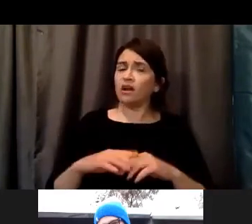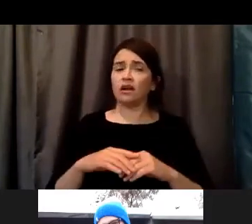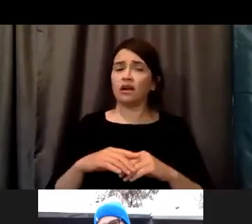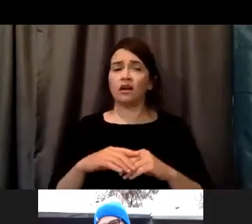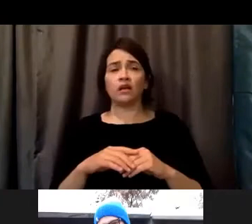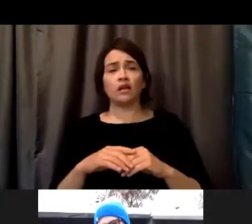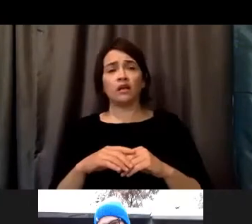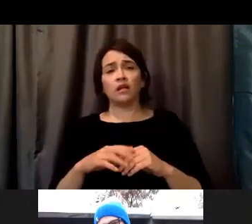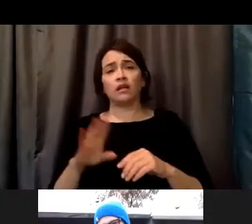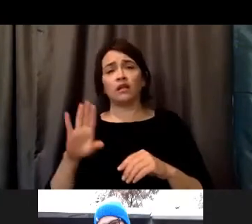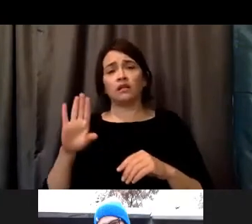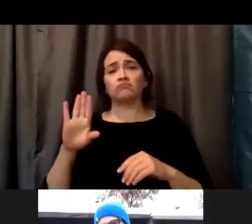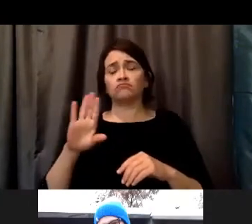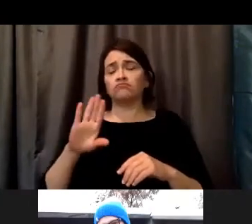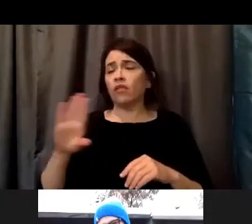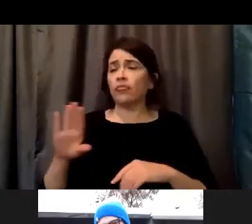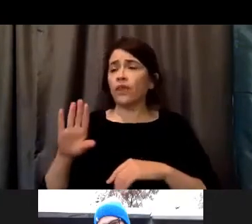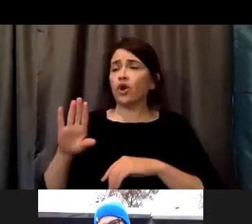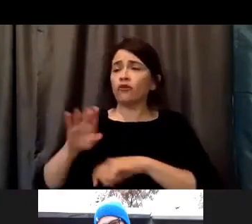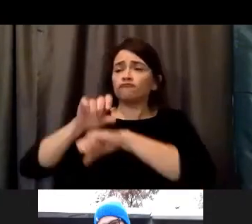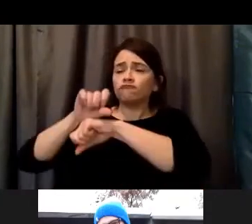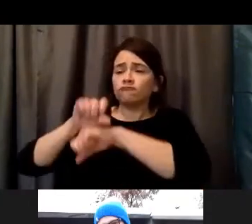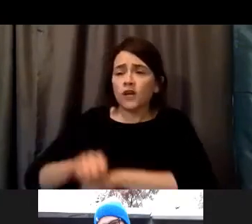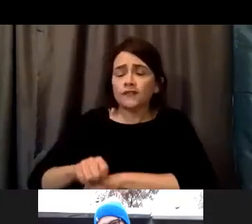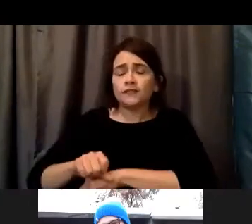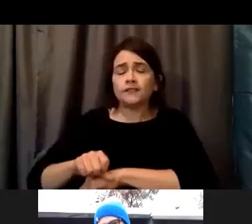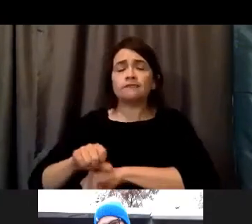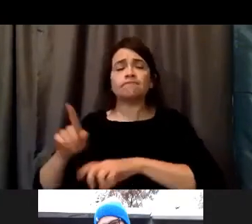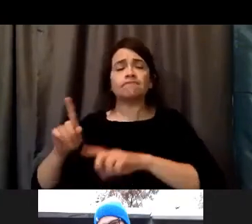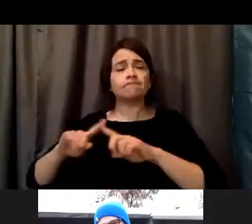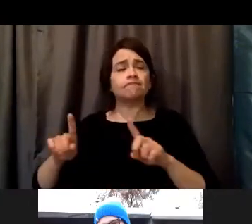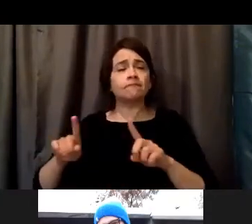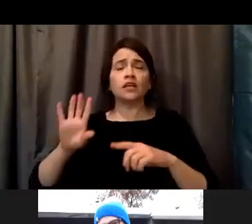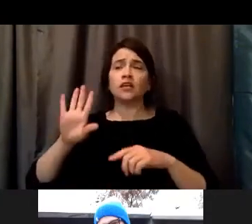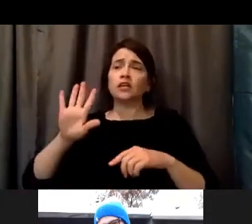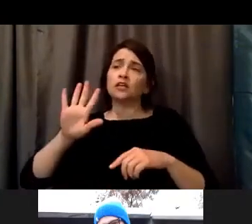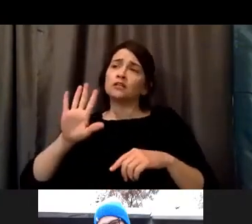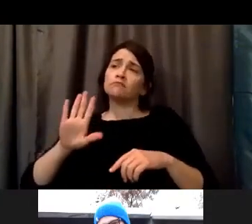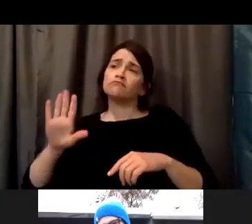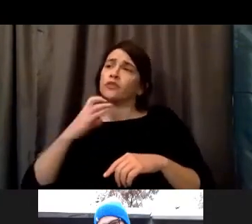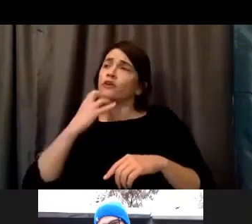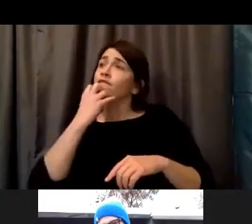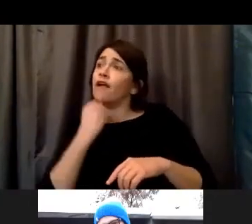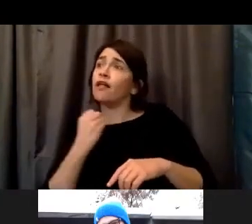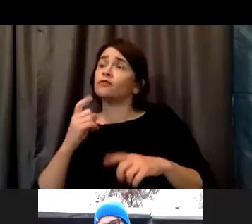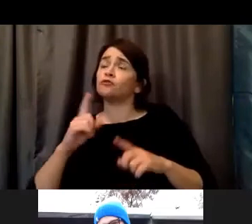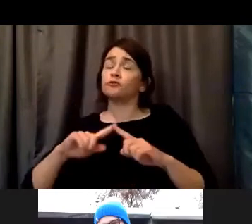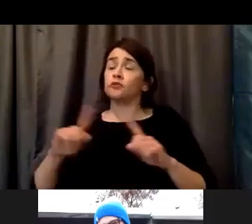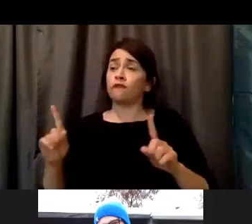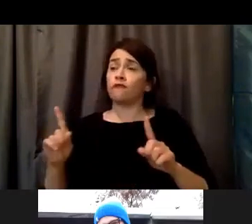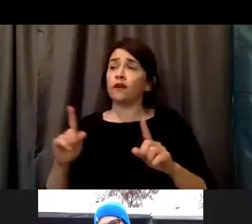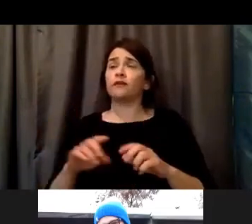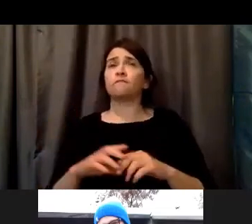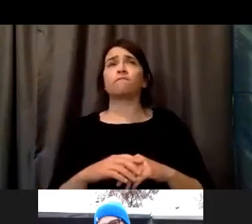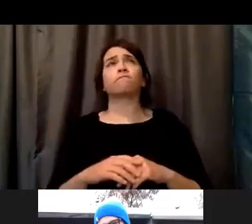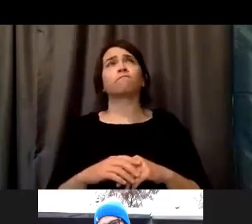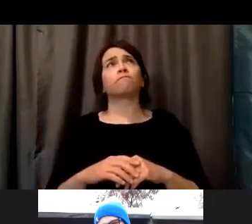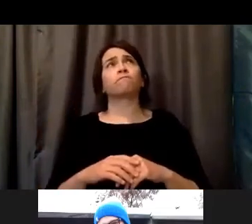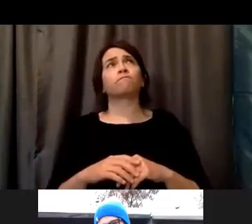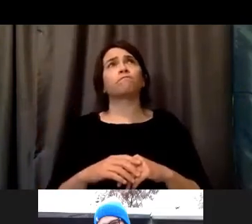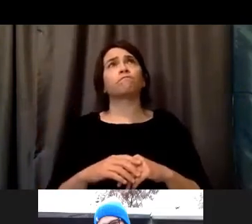different customs. They value different things in life. And then I recall back in the early 80s where